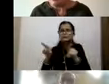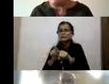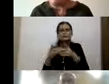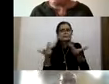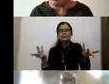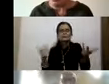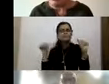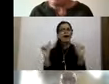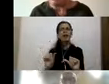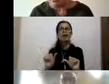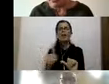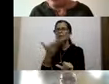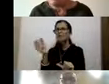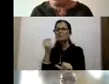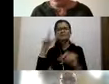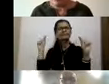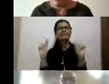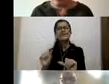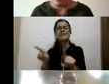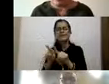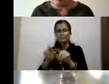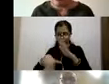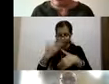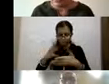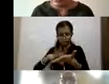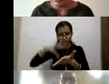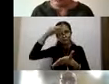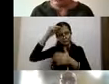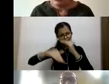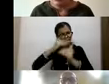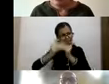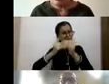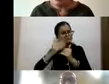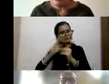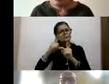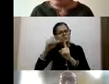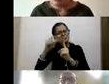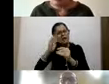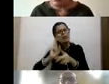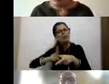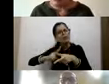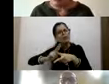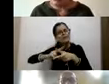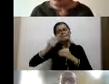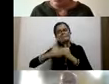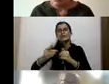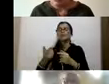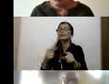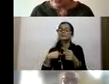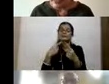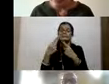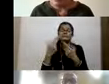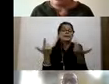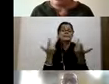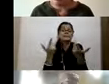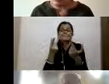Until you, and so I think the one big lesson I learned, and I'm being a bit cynical here, the one big lesson I learned is that money talks. So